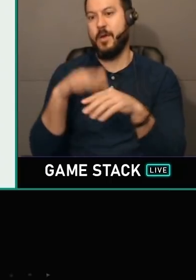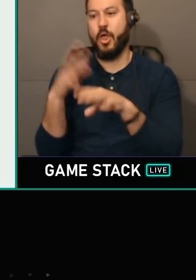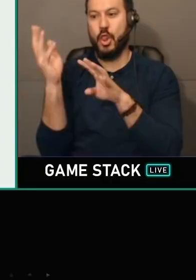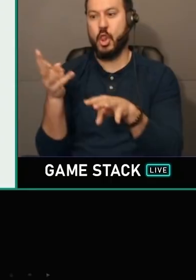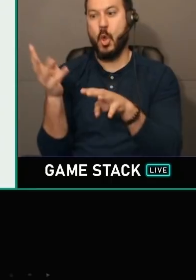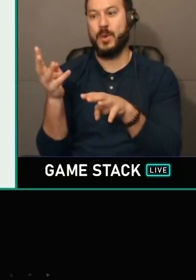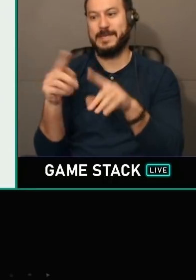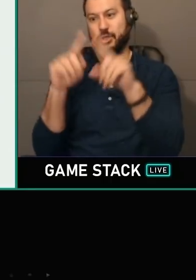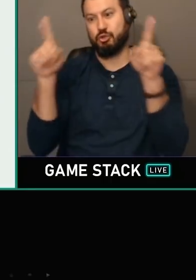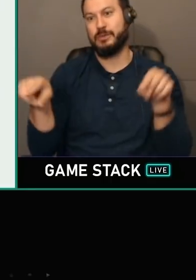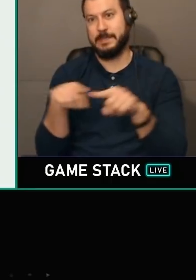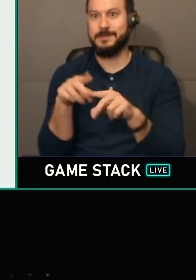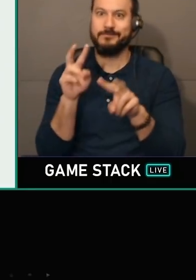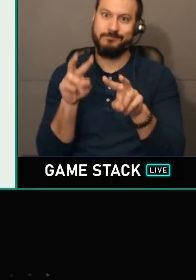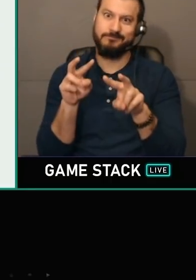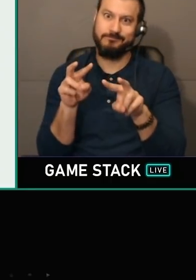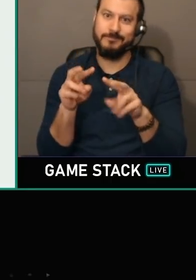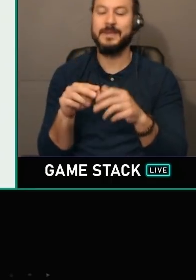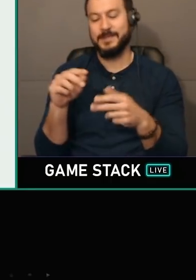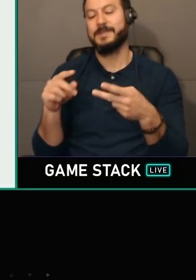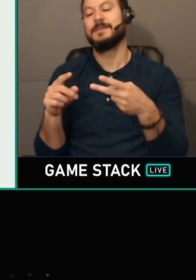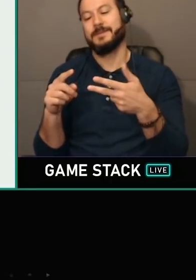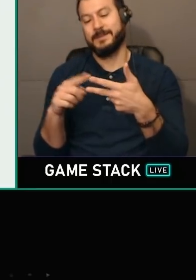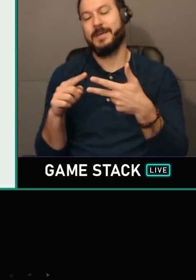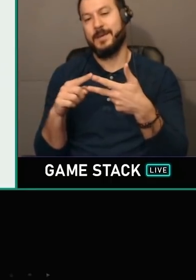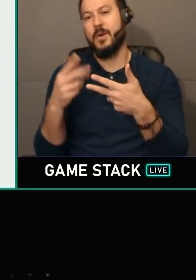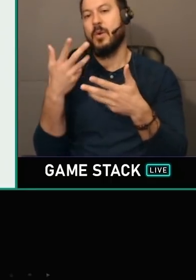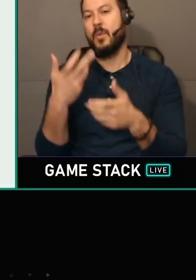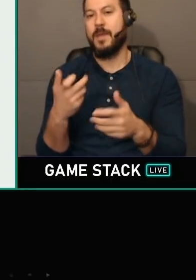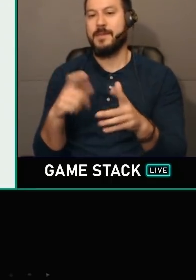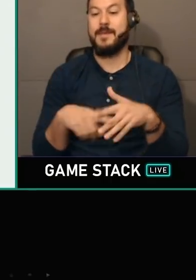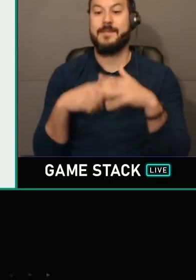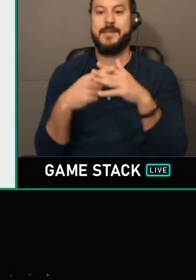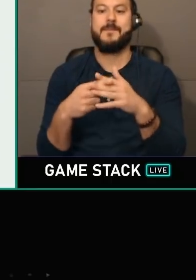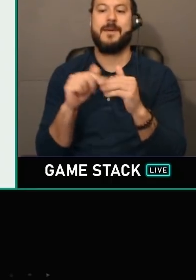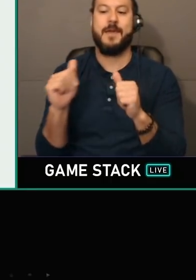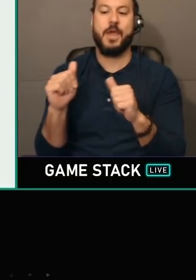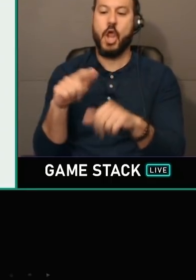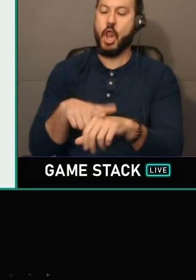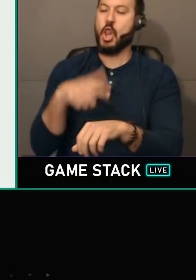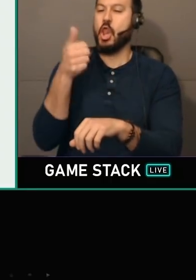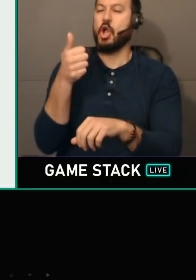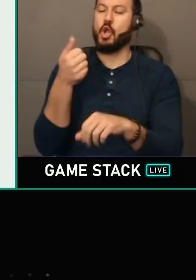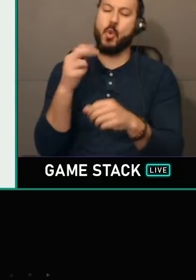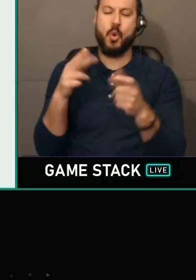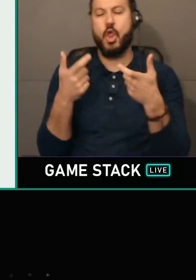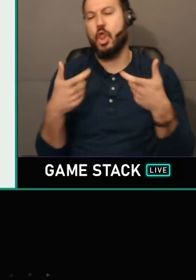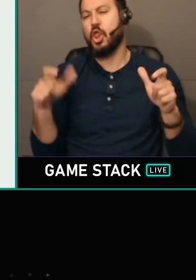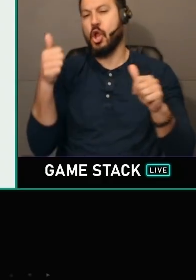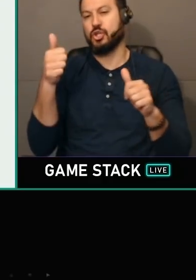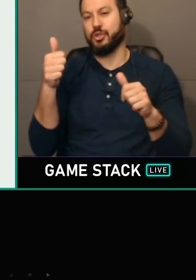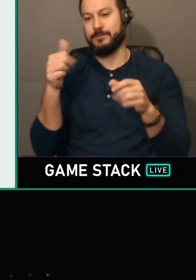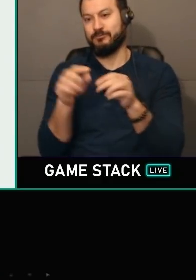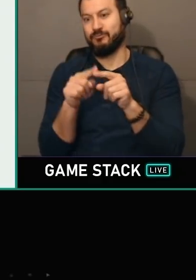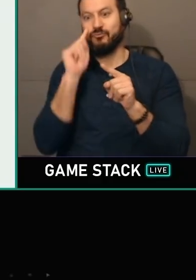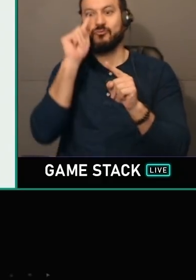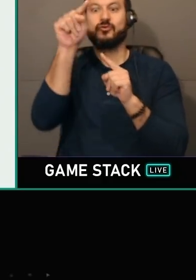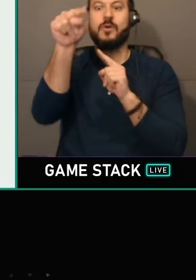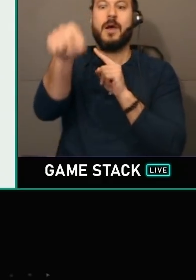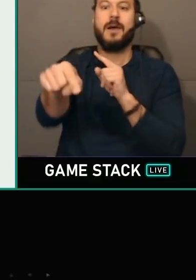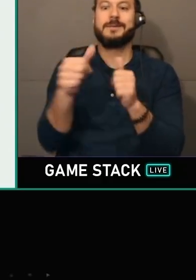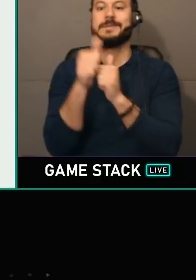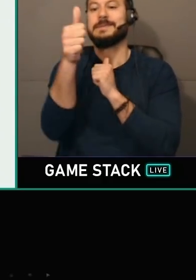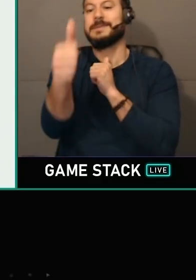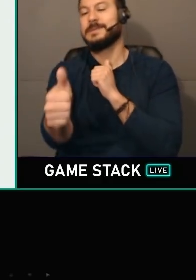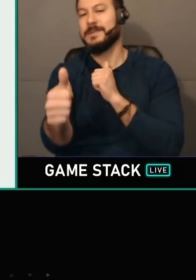screens. Secondly, we wanted to enable a longer or larger draw distance. Imagine being